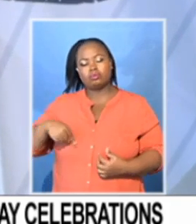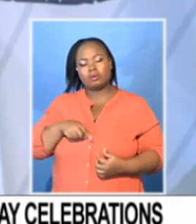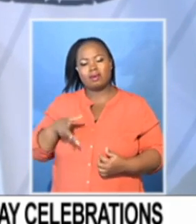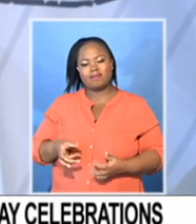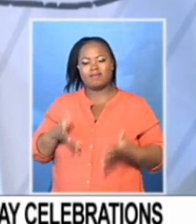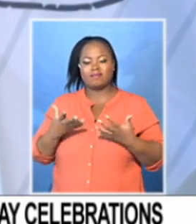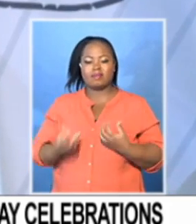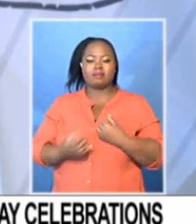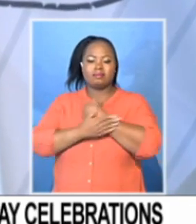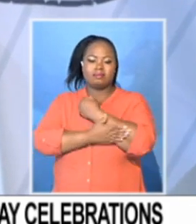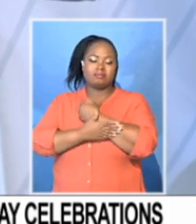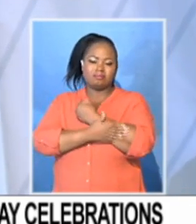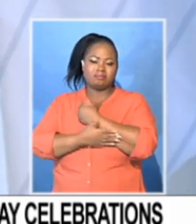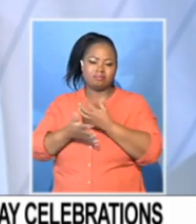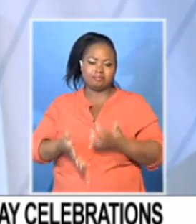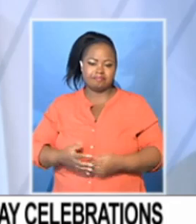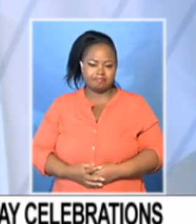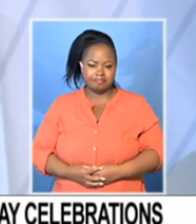the country.